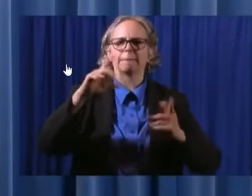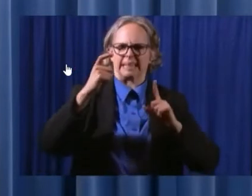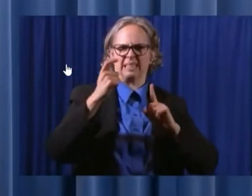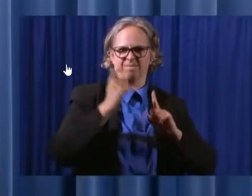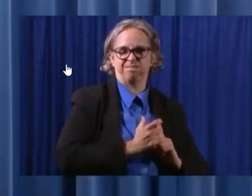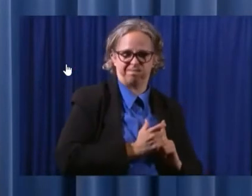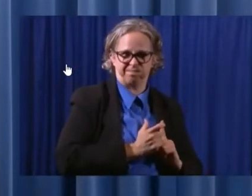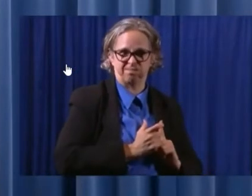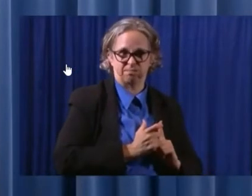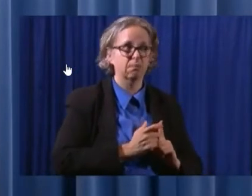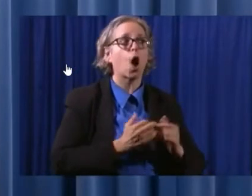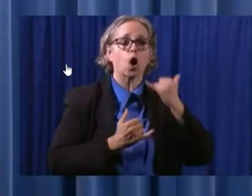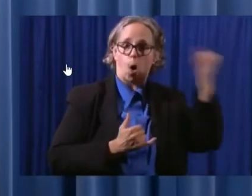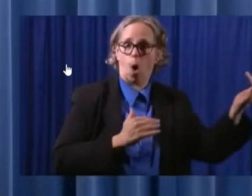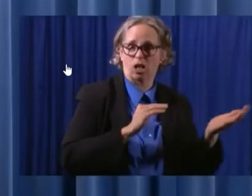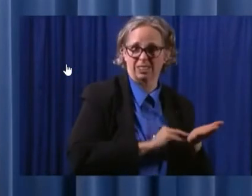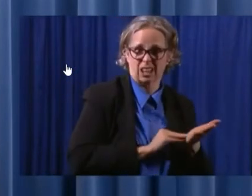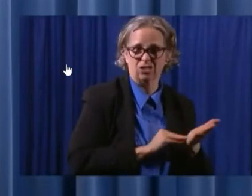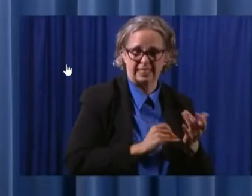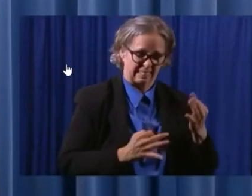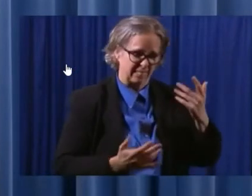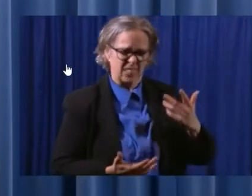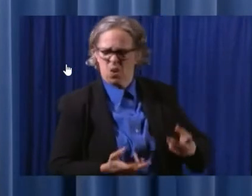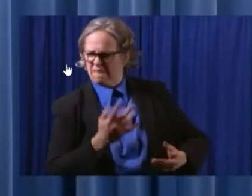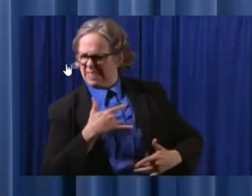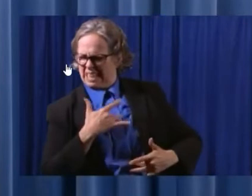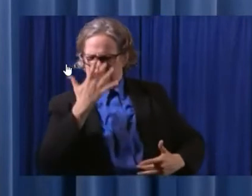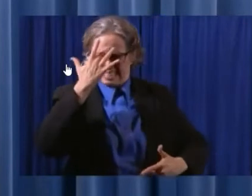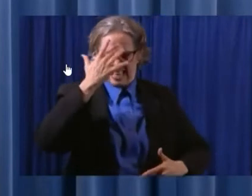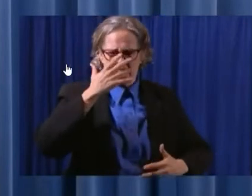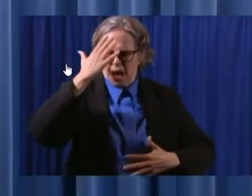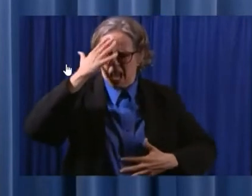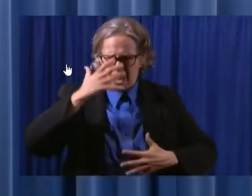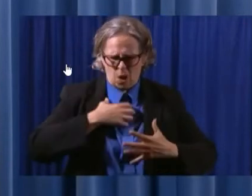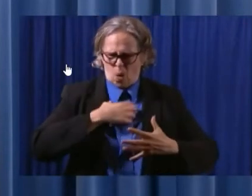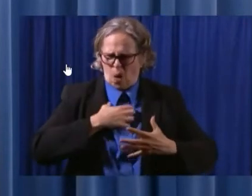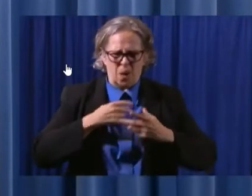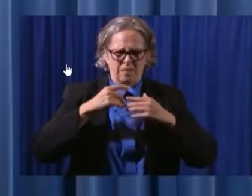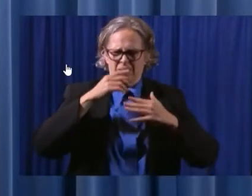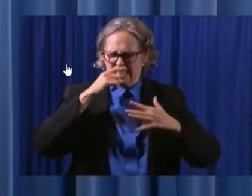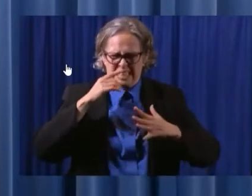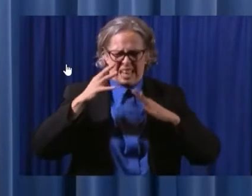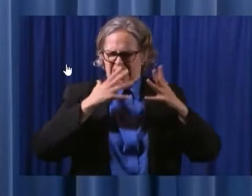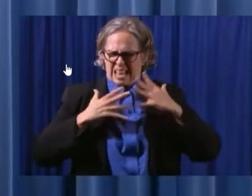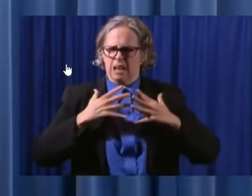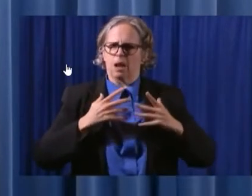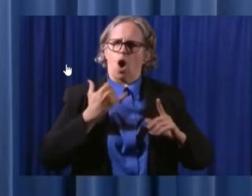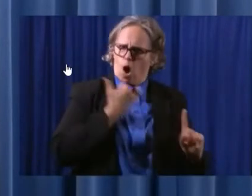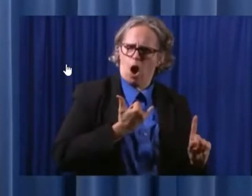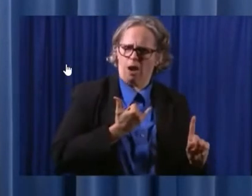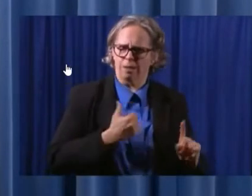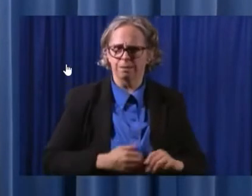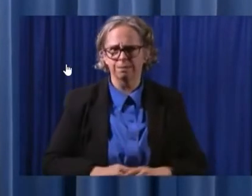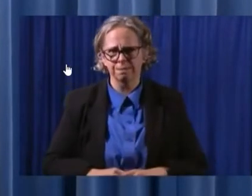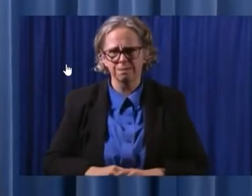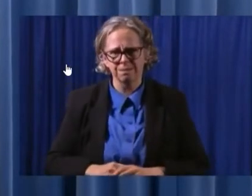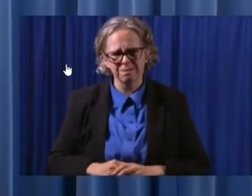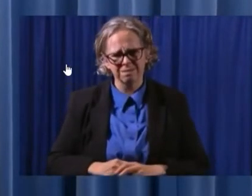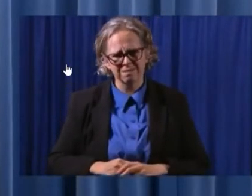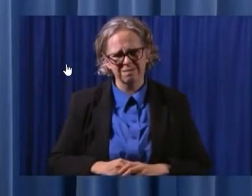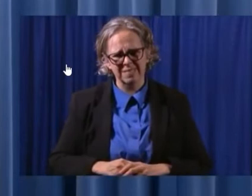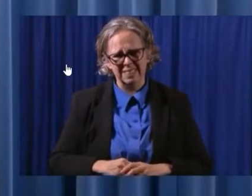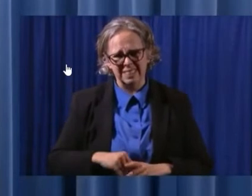Let me talk for a moment about restaurants and bars as we're seeing increases in case numbers. And